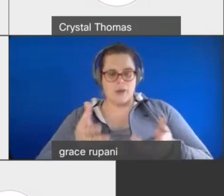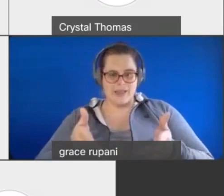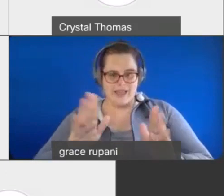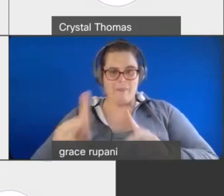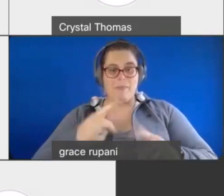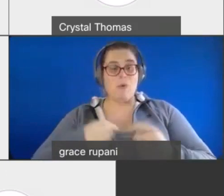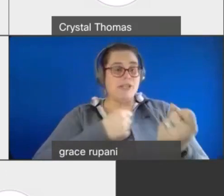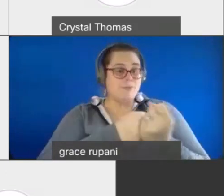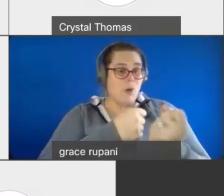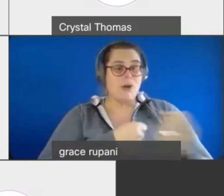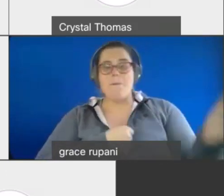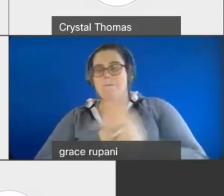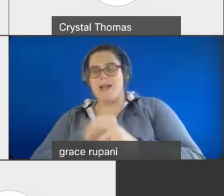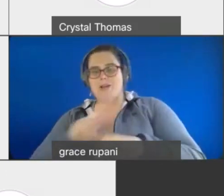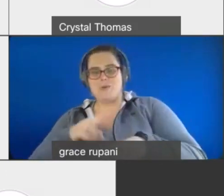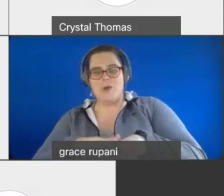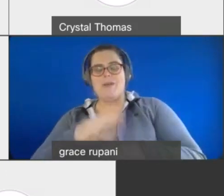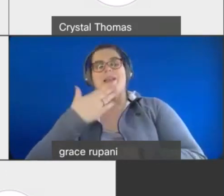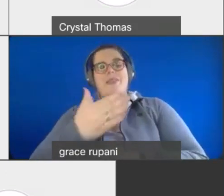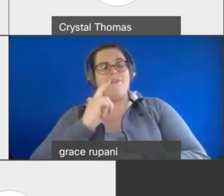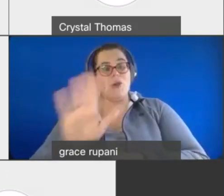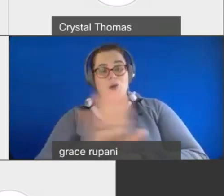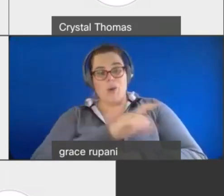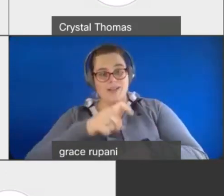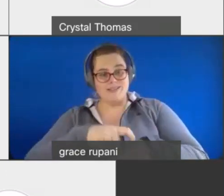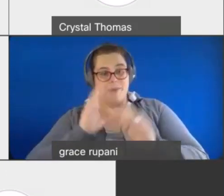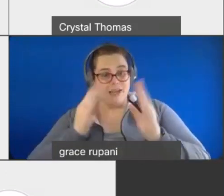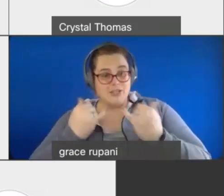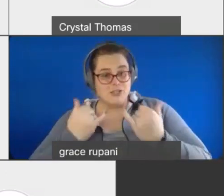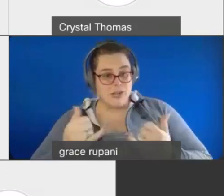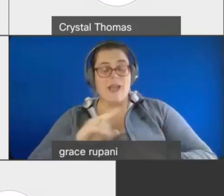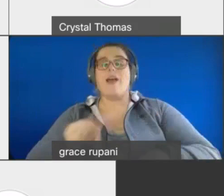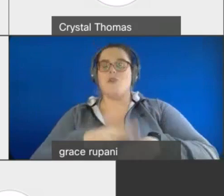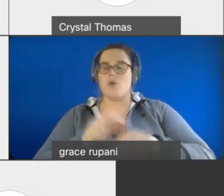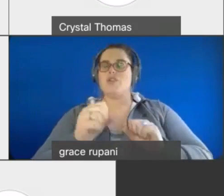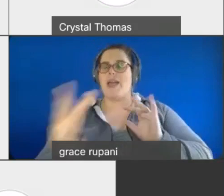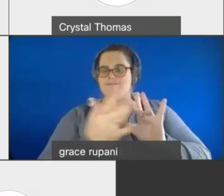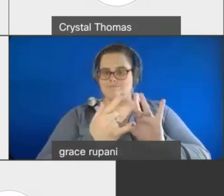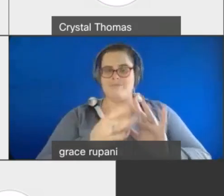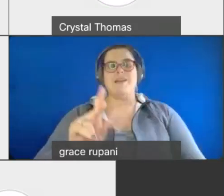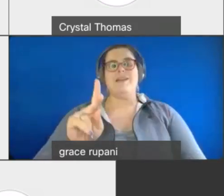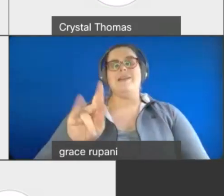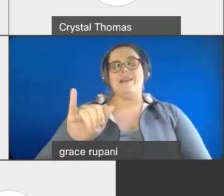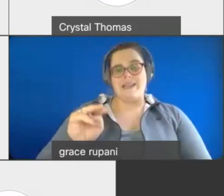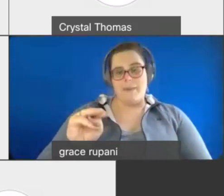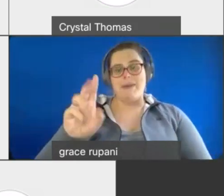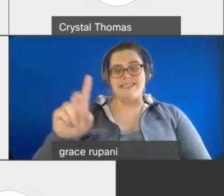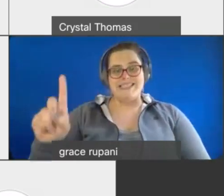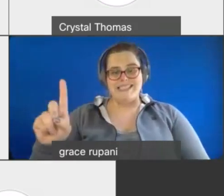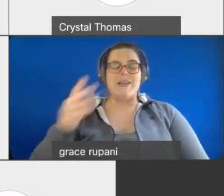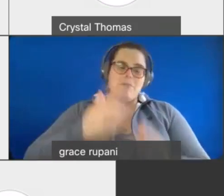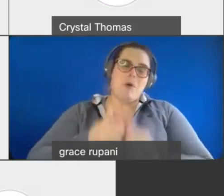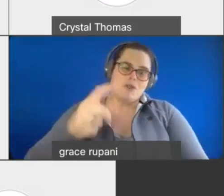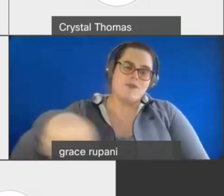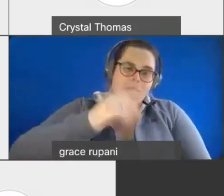you so much for your time today. We can be reached, of course, at Kim DD, most of you all know my last name,